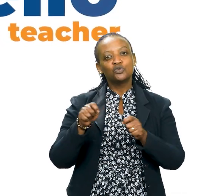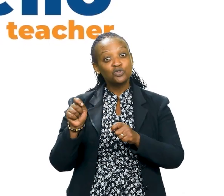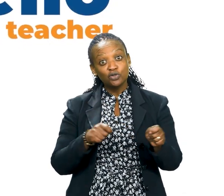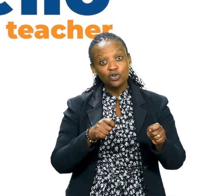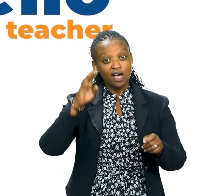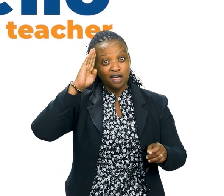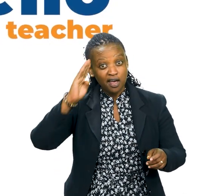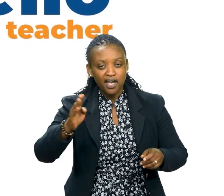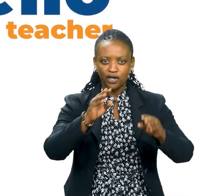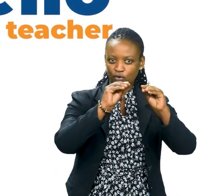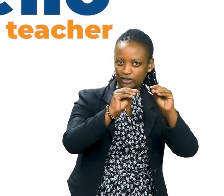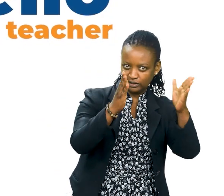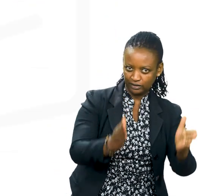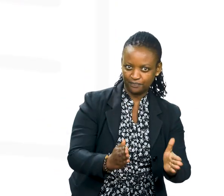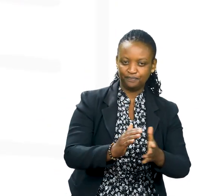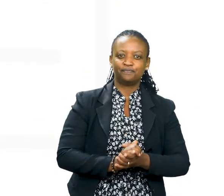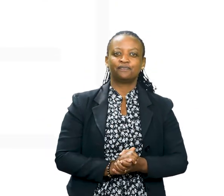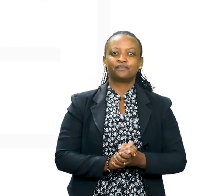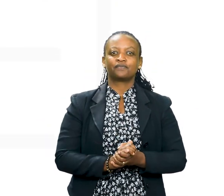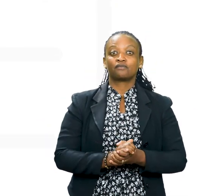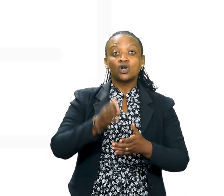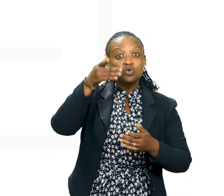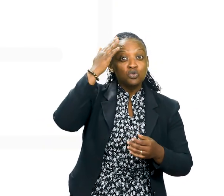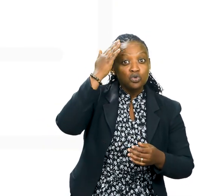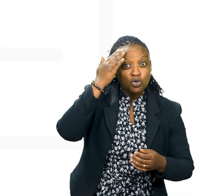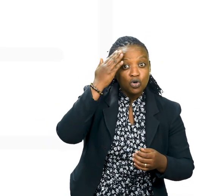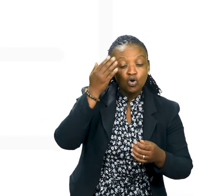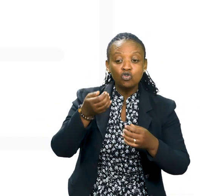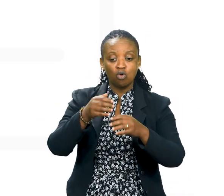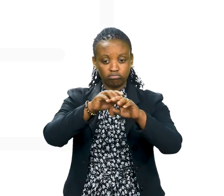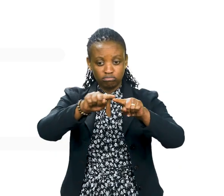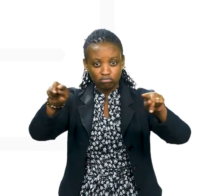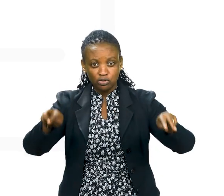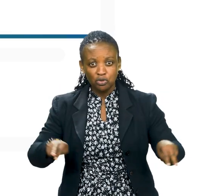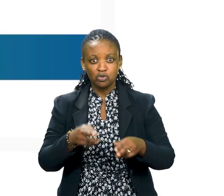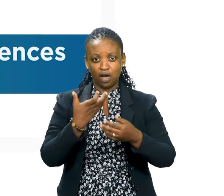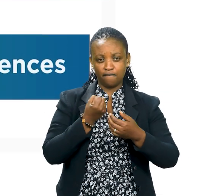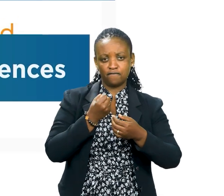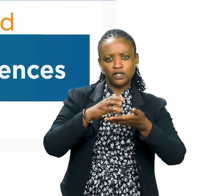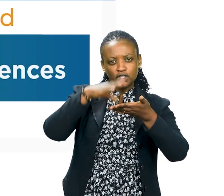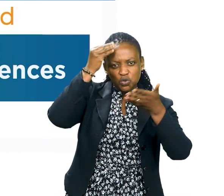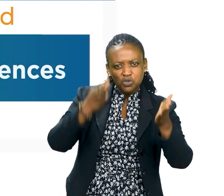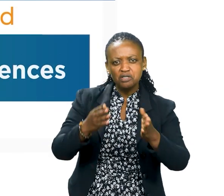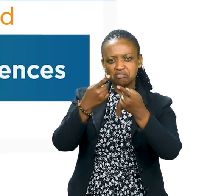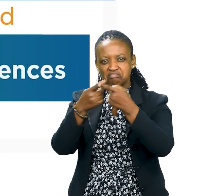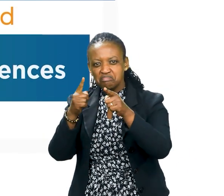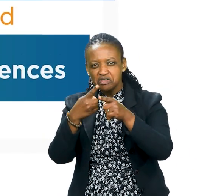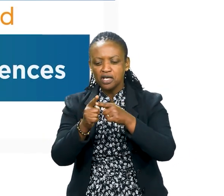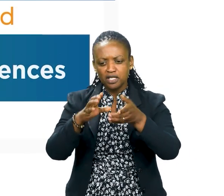Hello, fellow teacher. Did you know that in your classroom, you have students with different learning styles